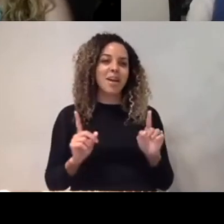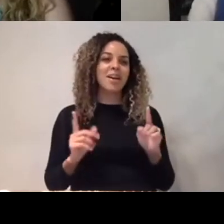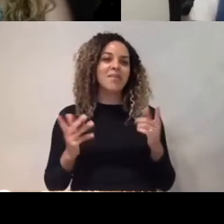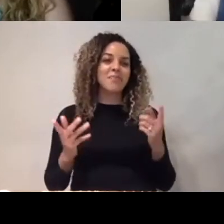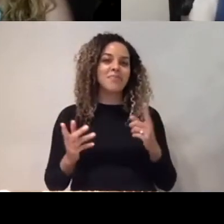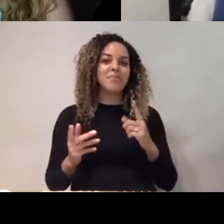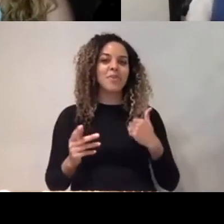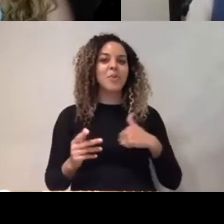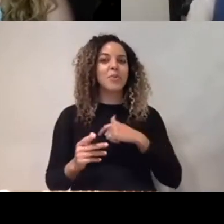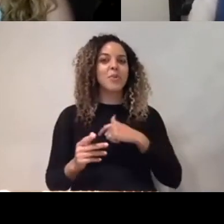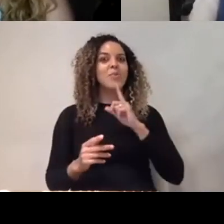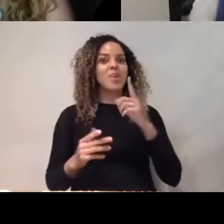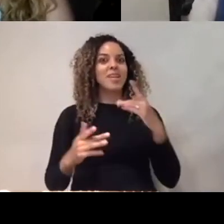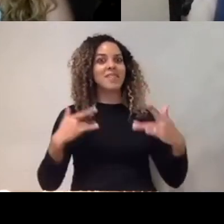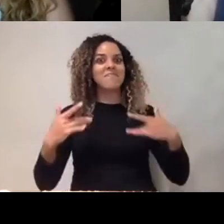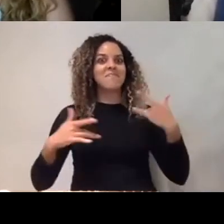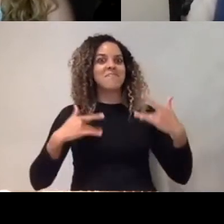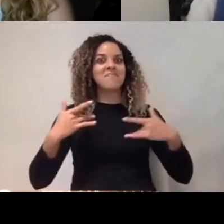excited to